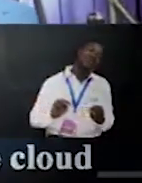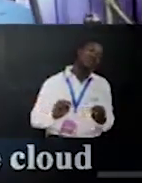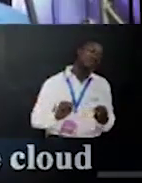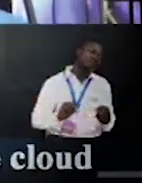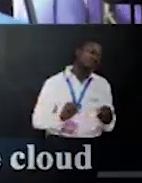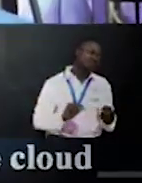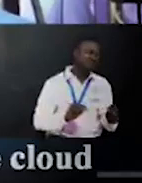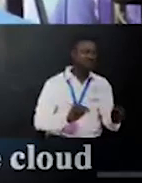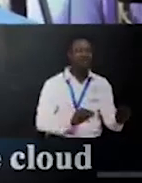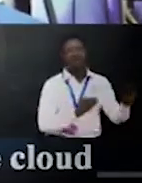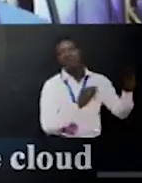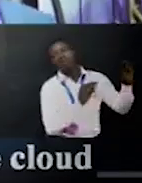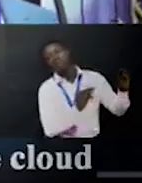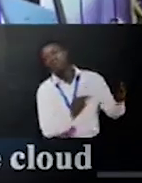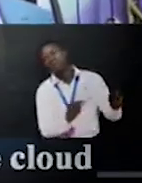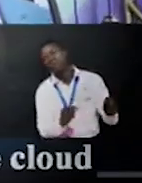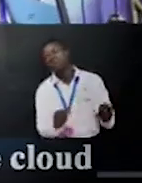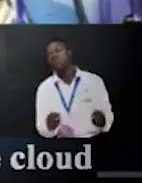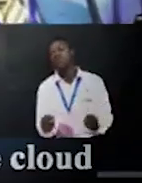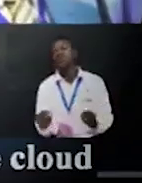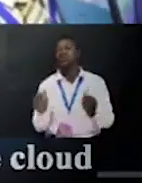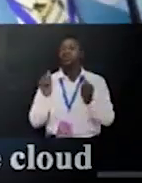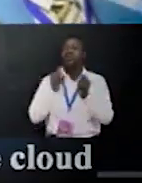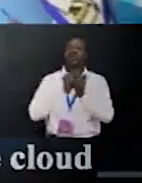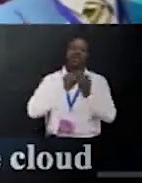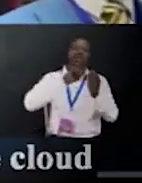of Jesus. Move with the